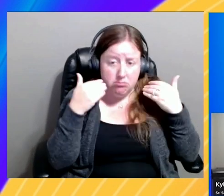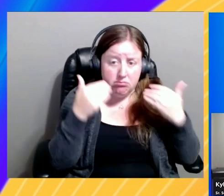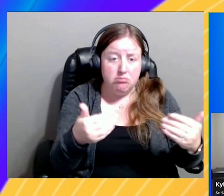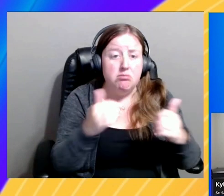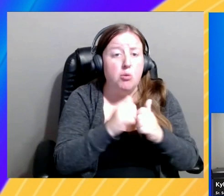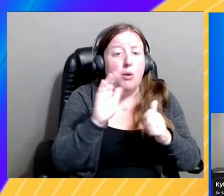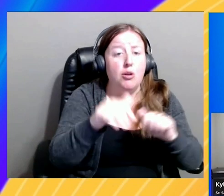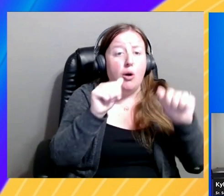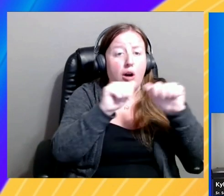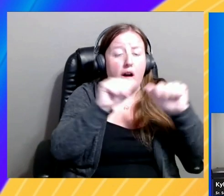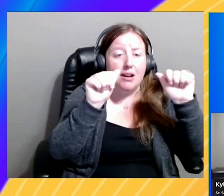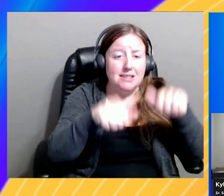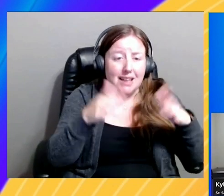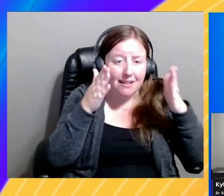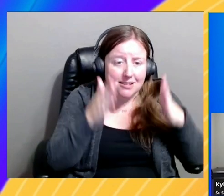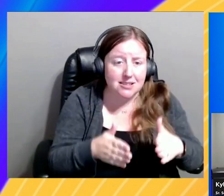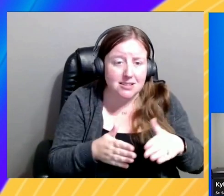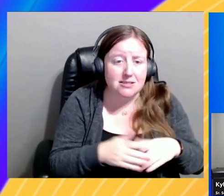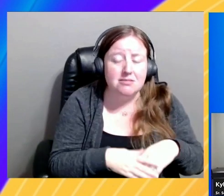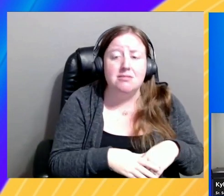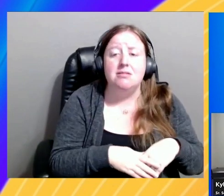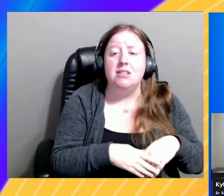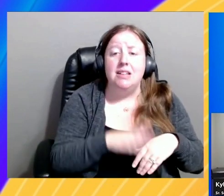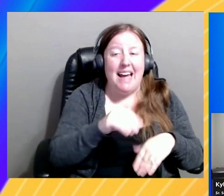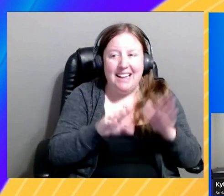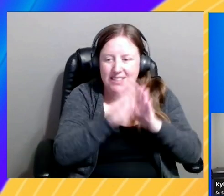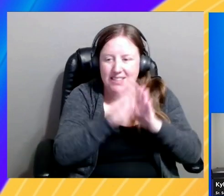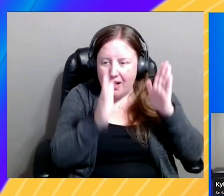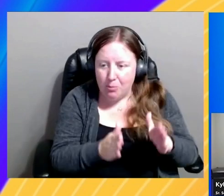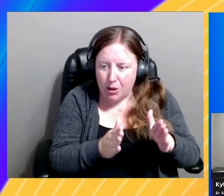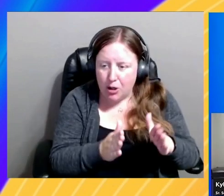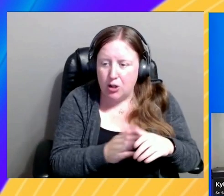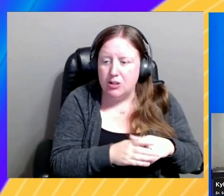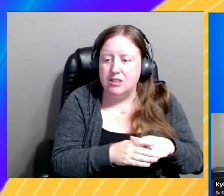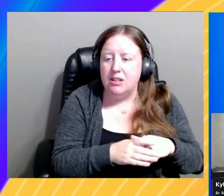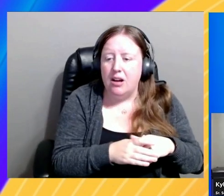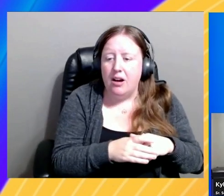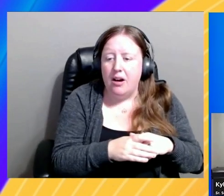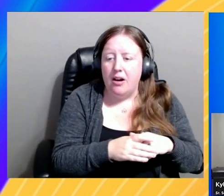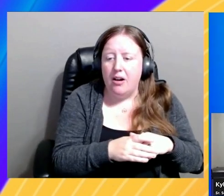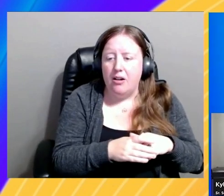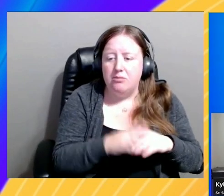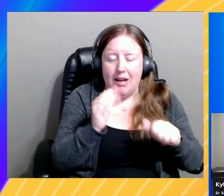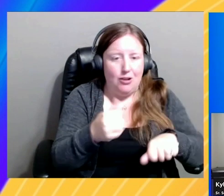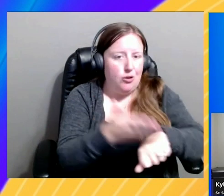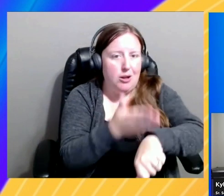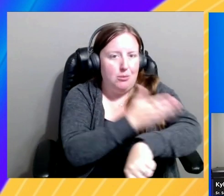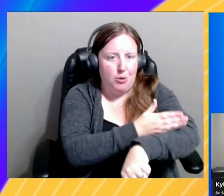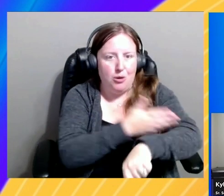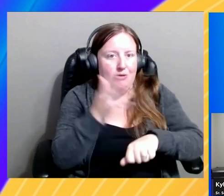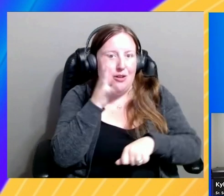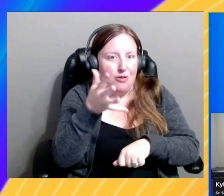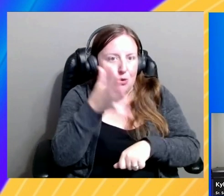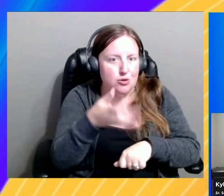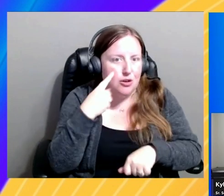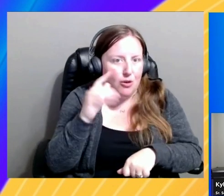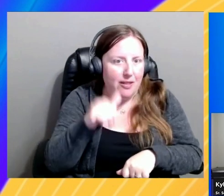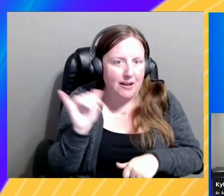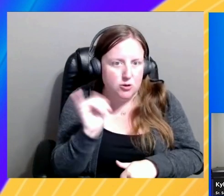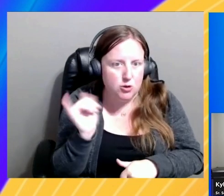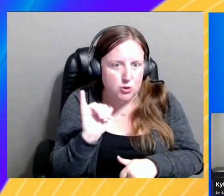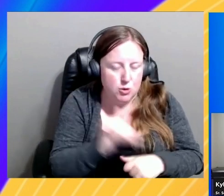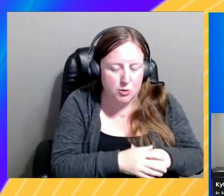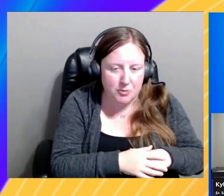and developers, and you can kind of improve the future states of your application too. Now, you